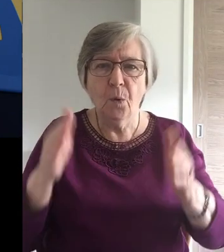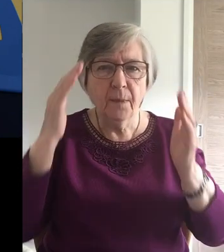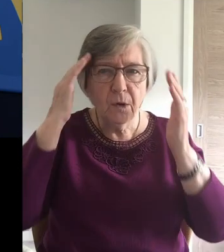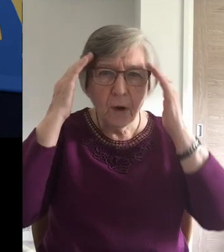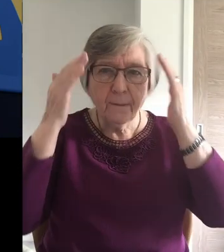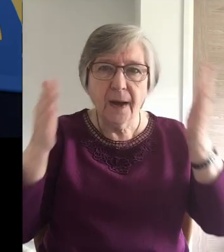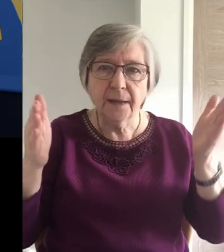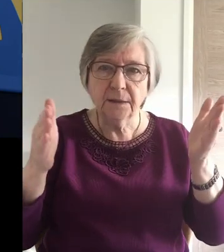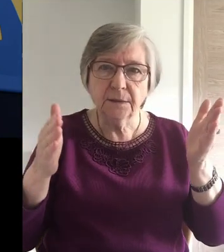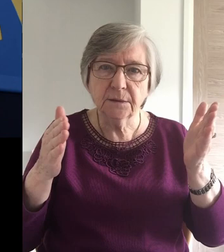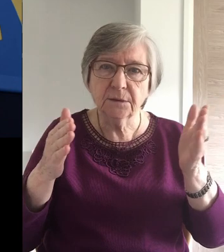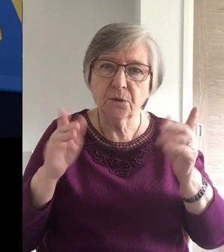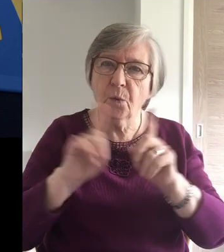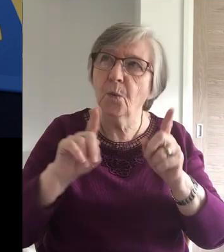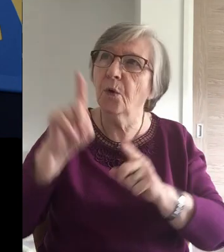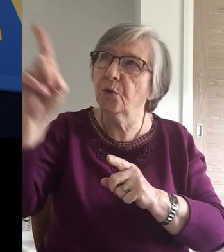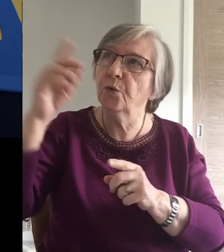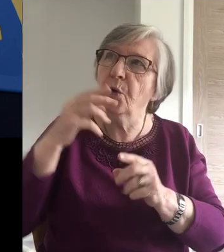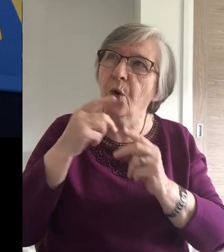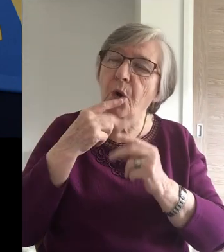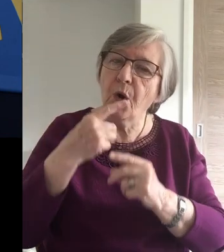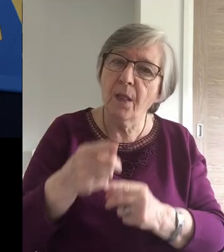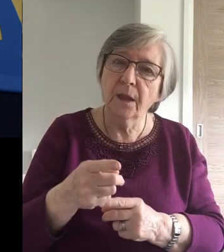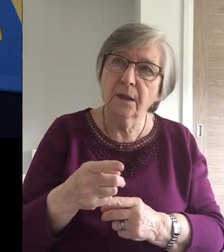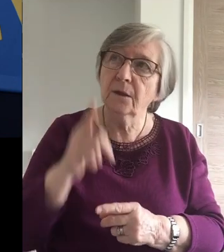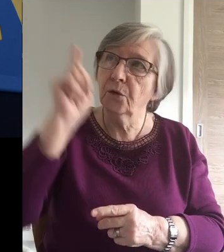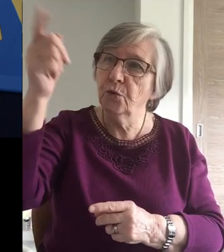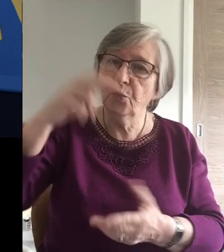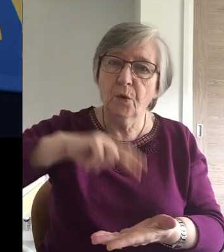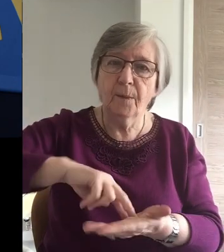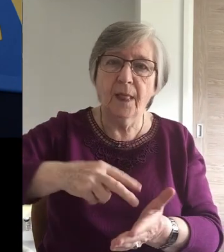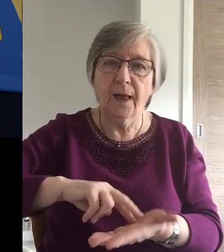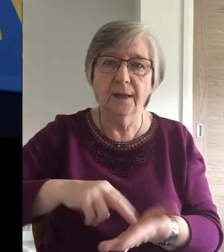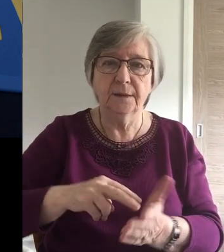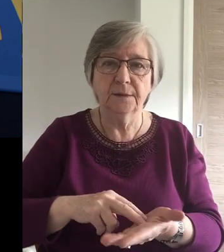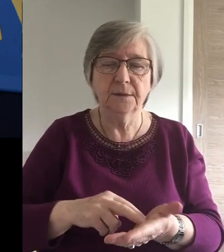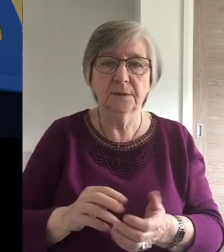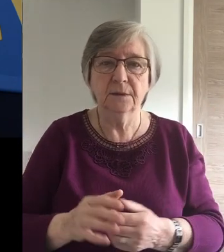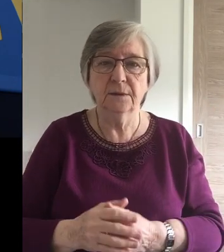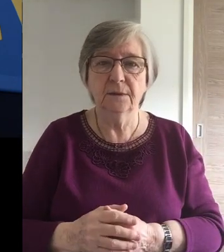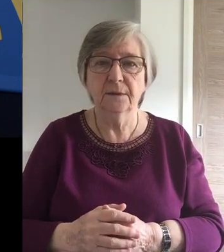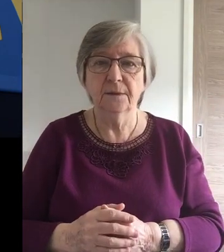Open our minds to your calling and your purposes.